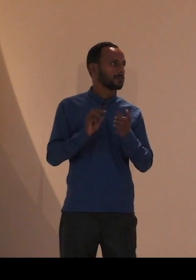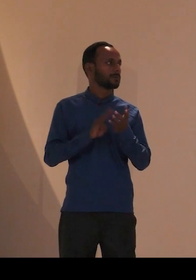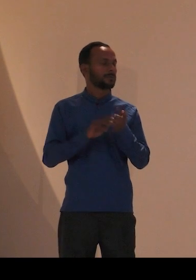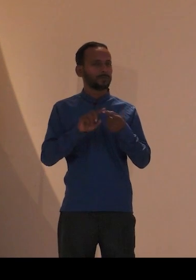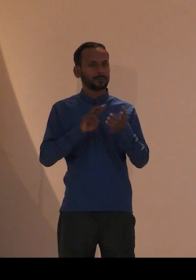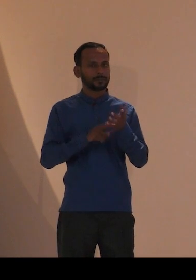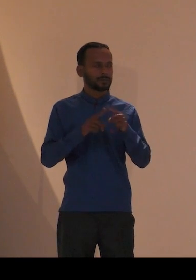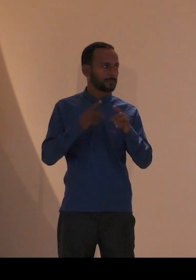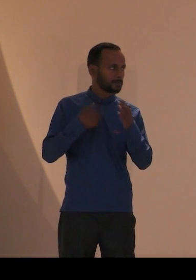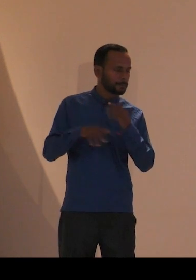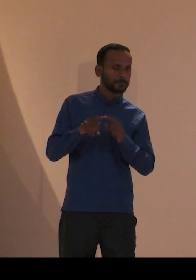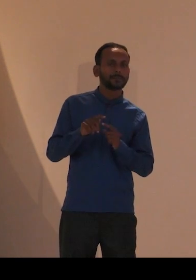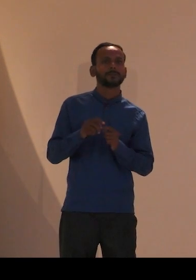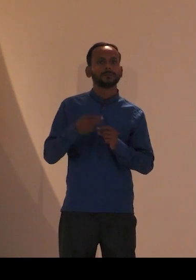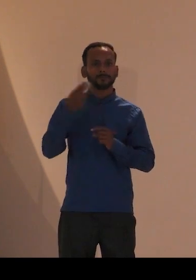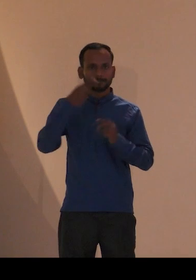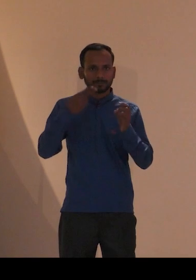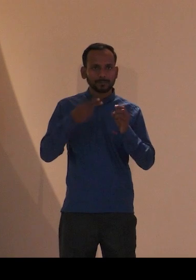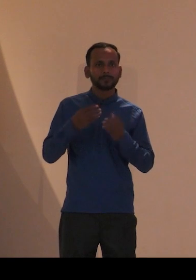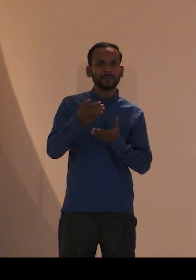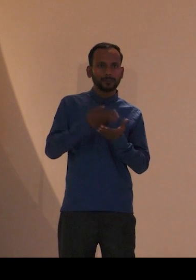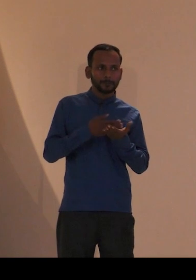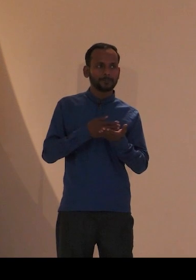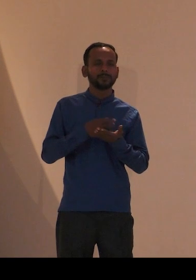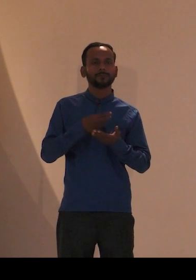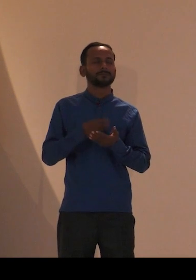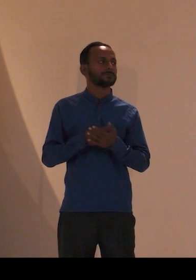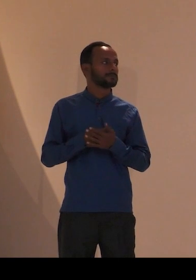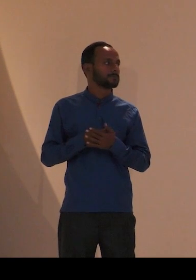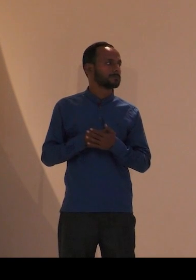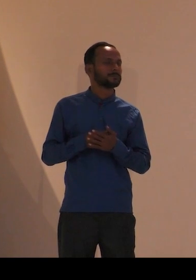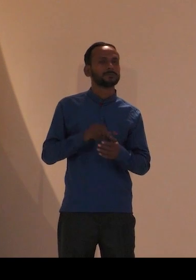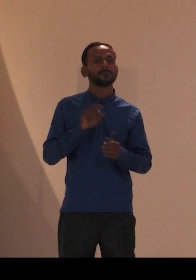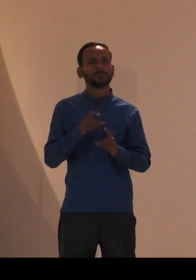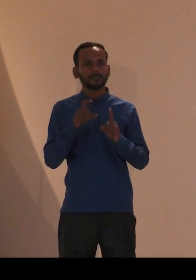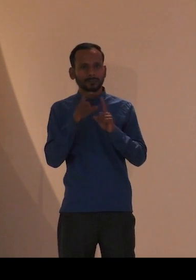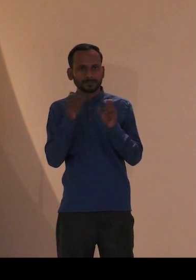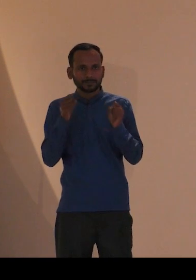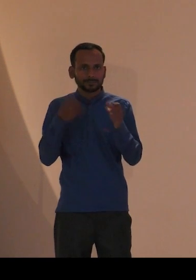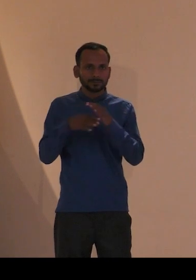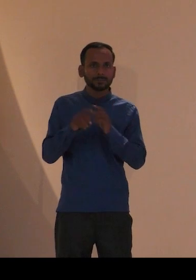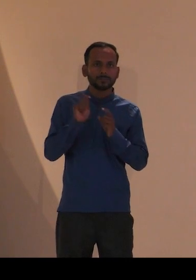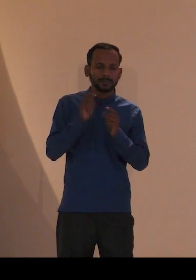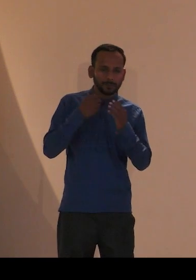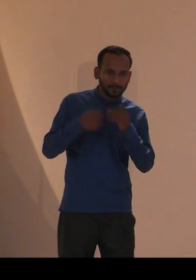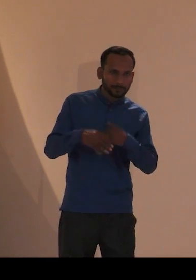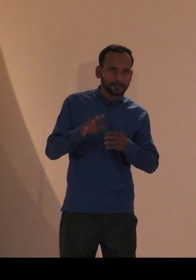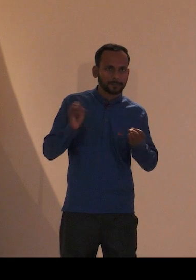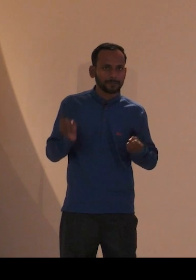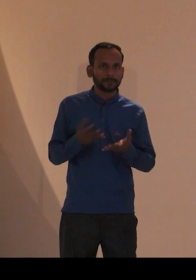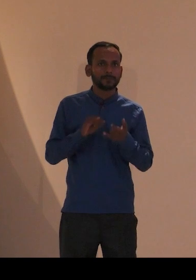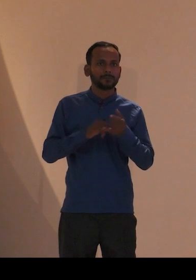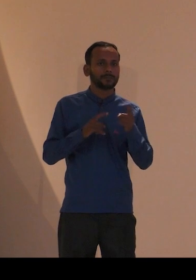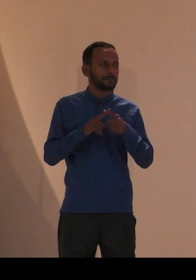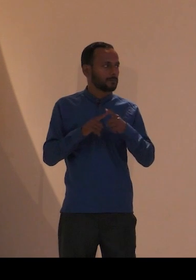year on the 3rd of December and the days preceding to pray and for the novenas of St. Francis Xavier, whose feast it is